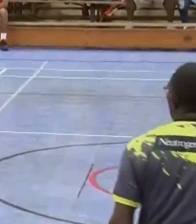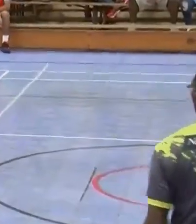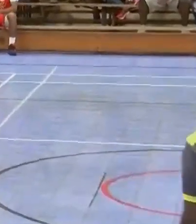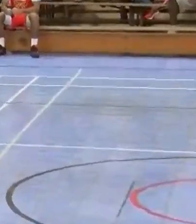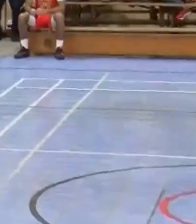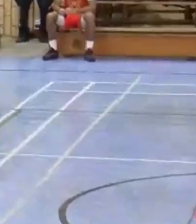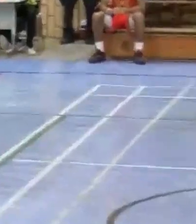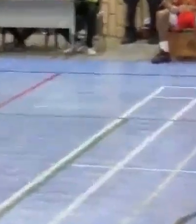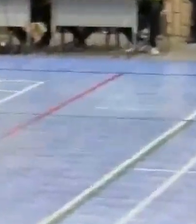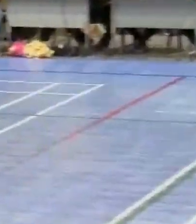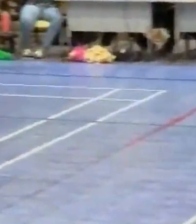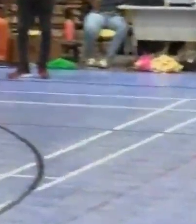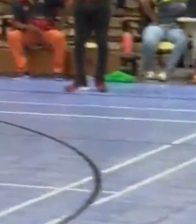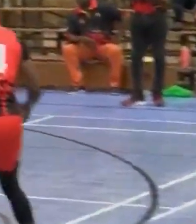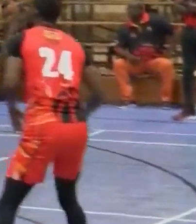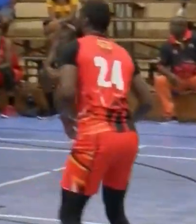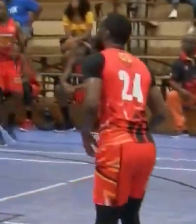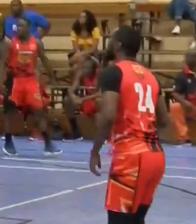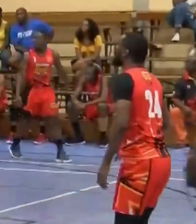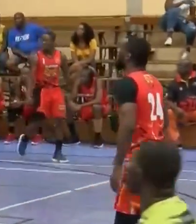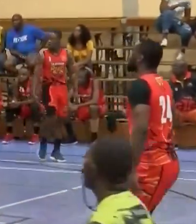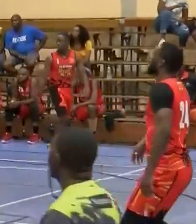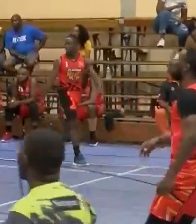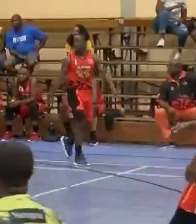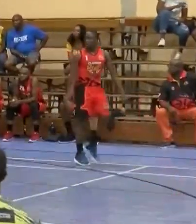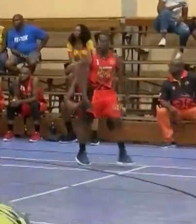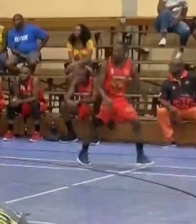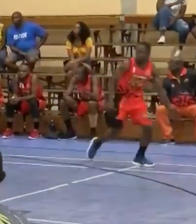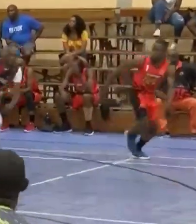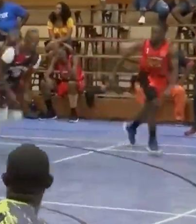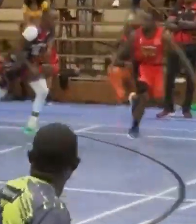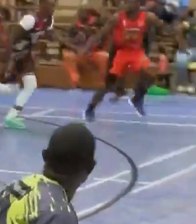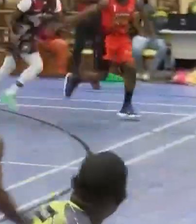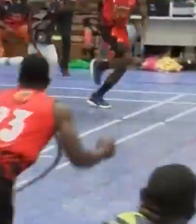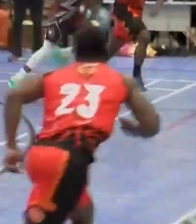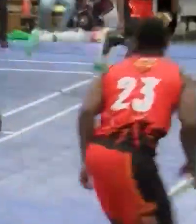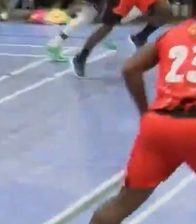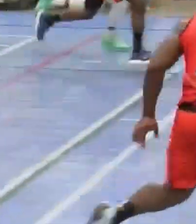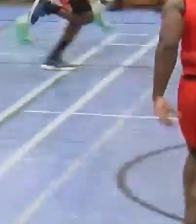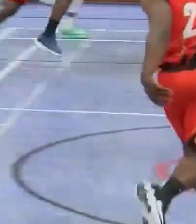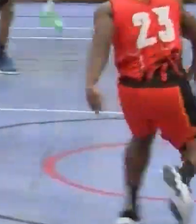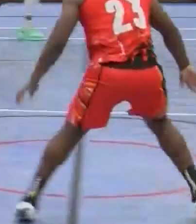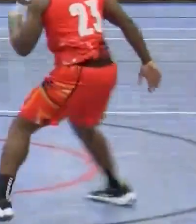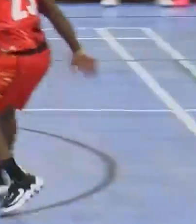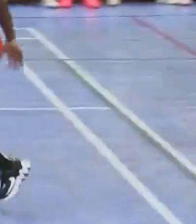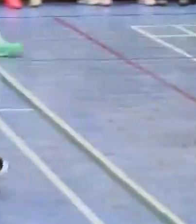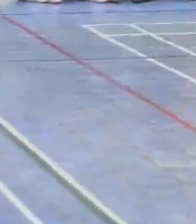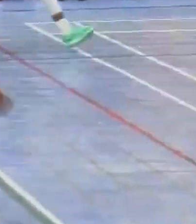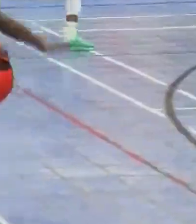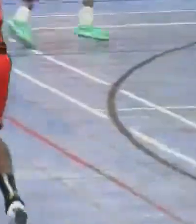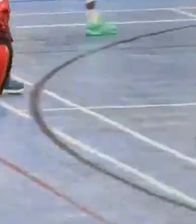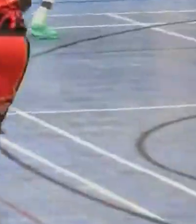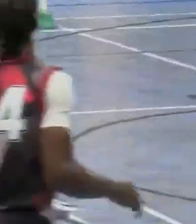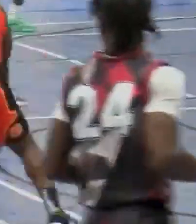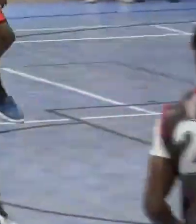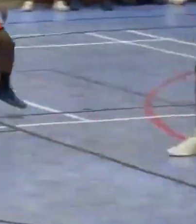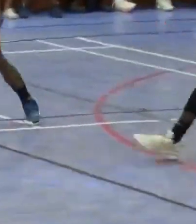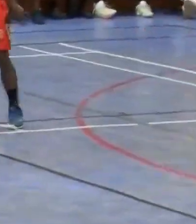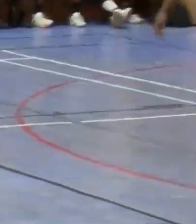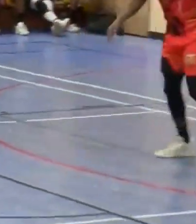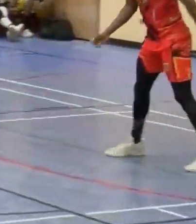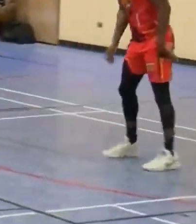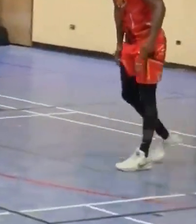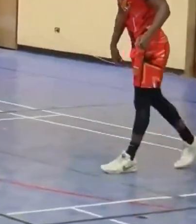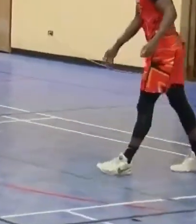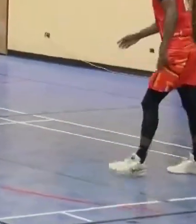Now, whilst players from both camps came determined, the one who mostly looked ultra-ready for business was Rashid Maynard,